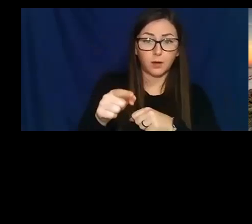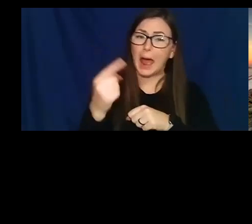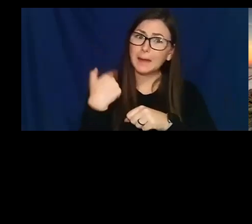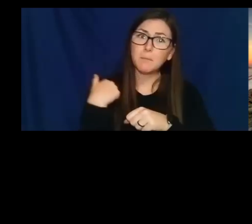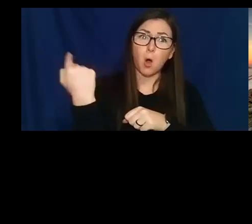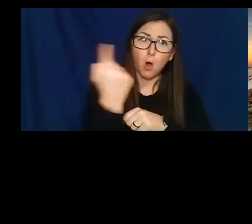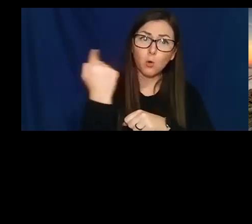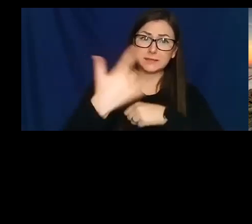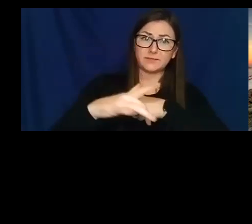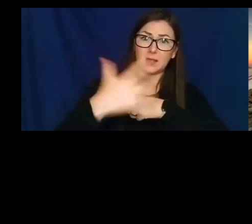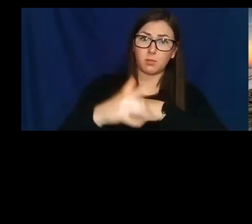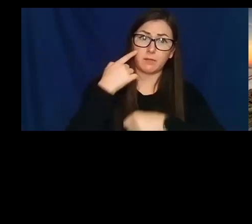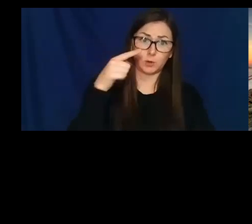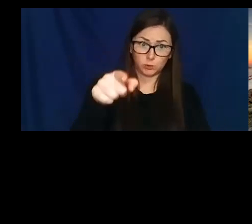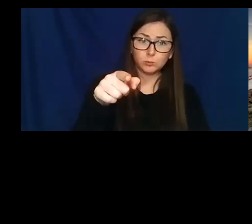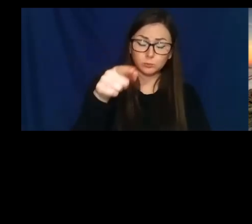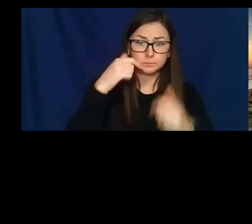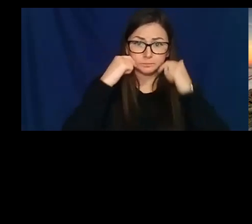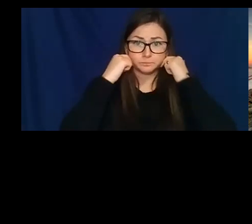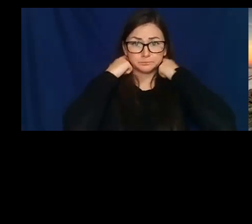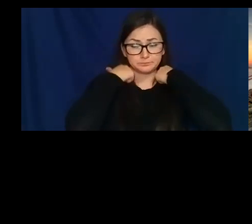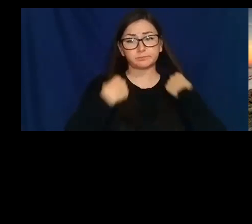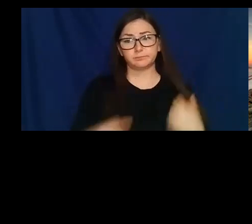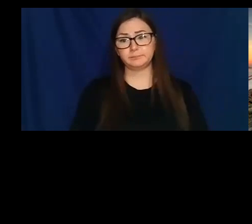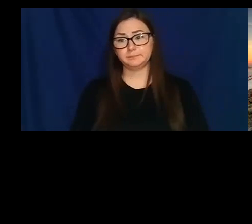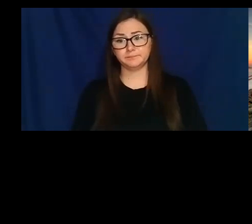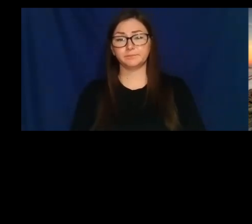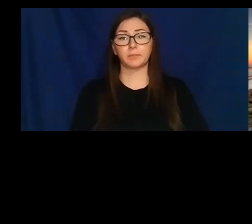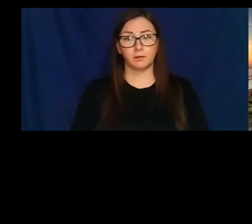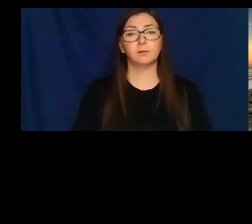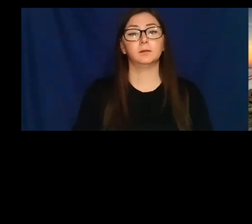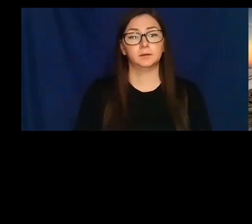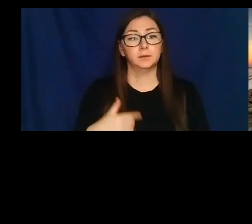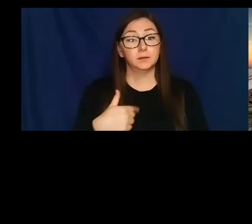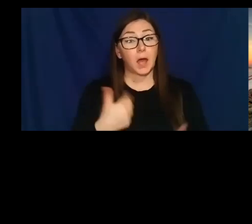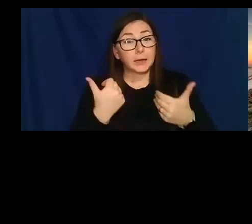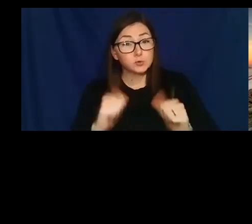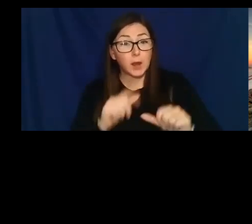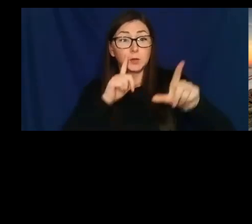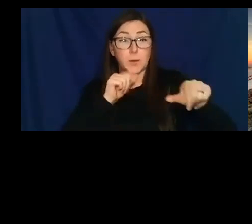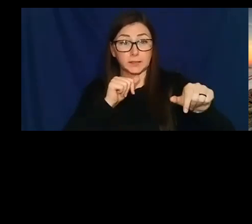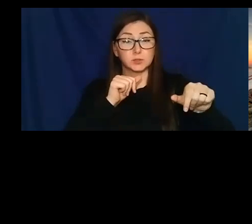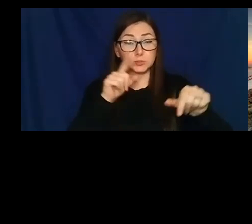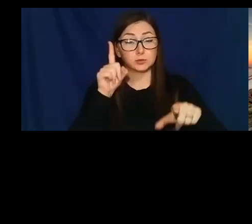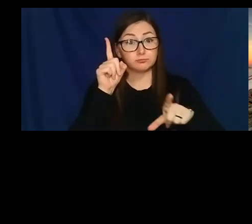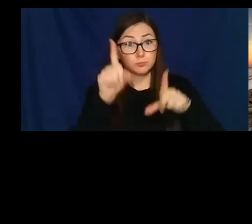do my best to answer your questions as I get them in my email.